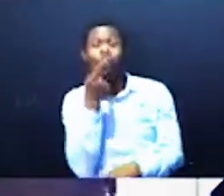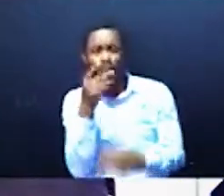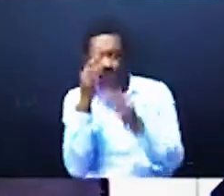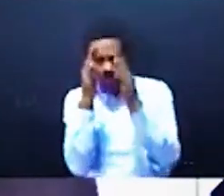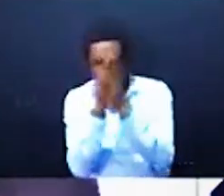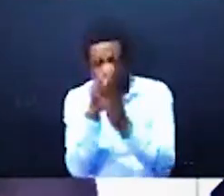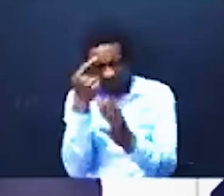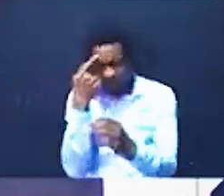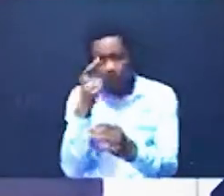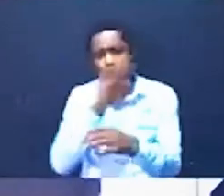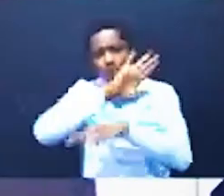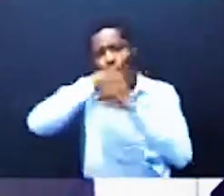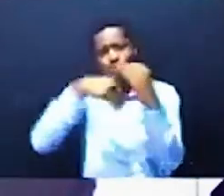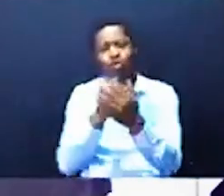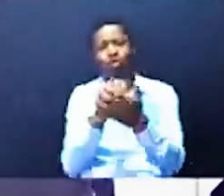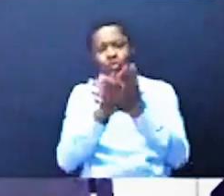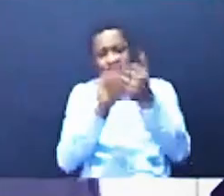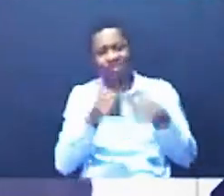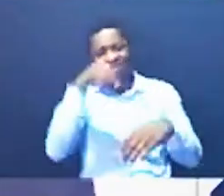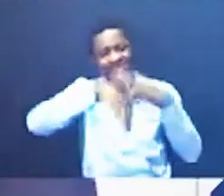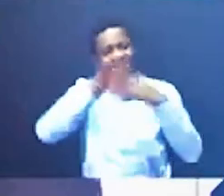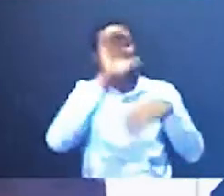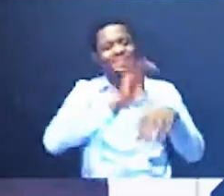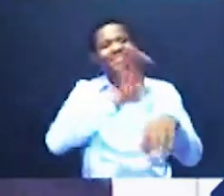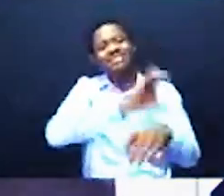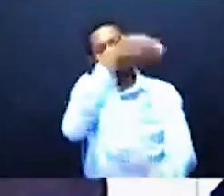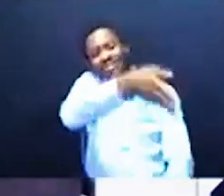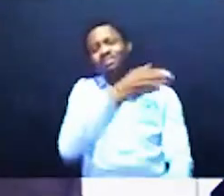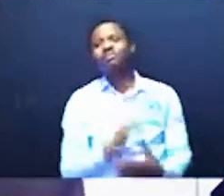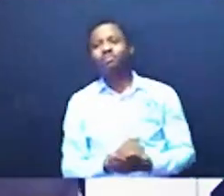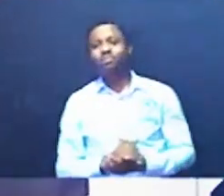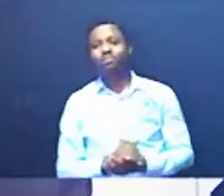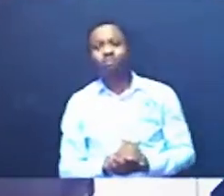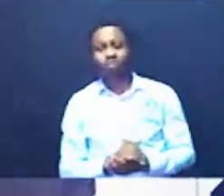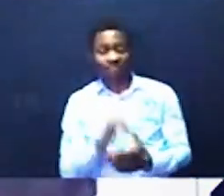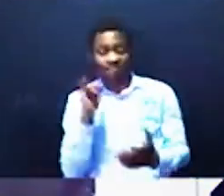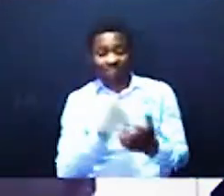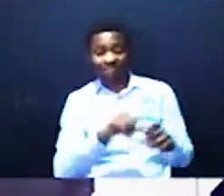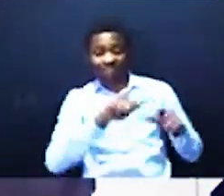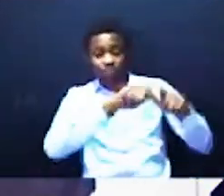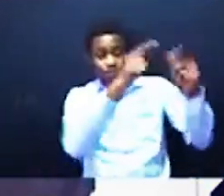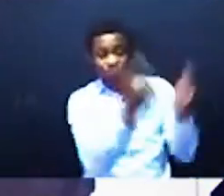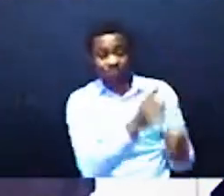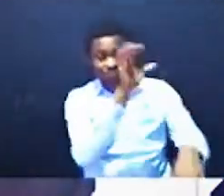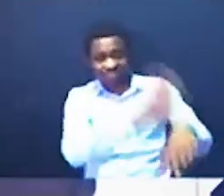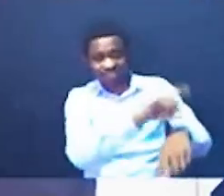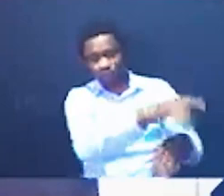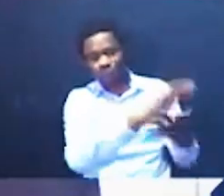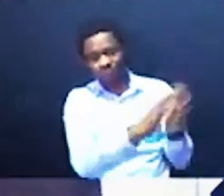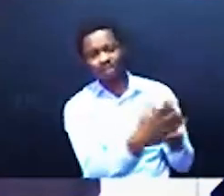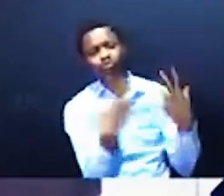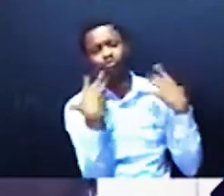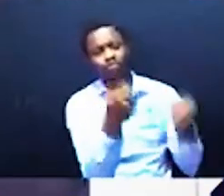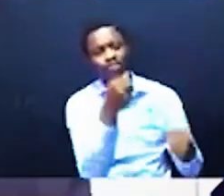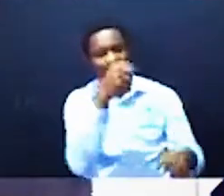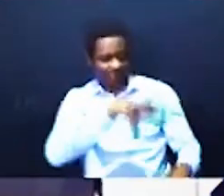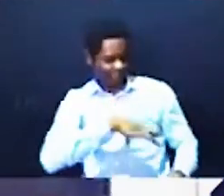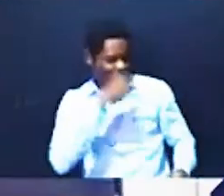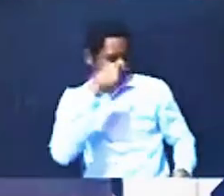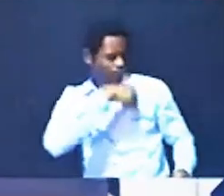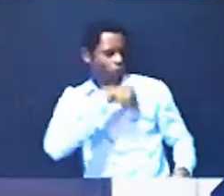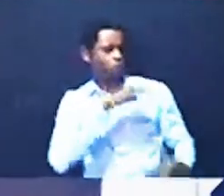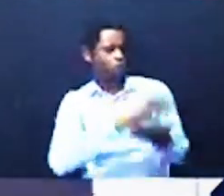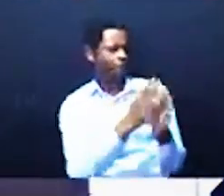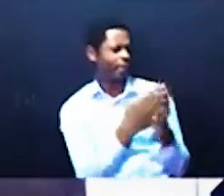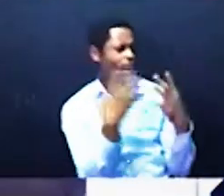hudua, a taiba, a jidi for quemuno, smuffle paw, no bomb pie amawo. That they will be strengthened in the inner man. So, Obinya wadin wo emuni penimu.